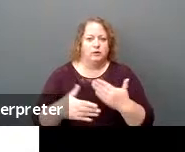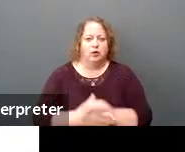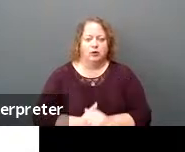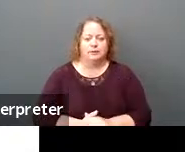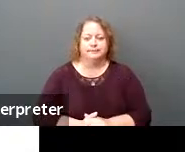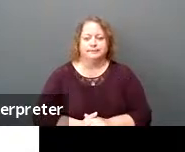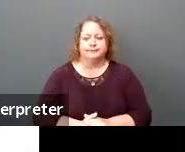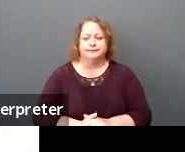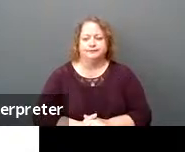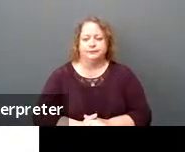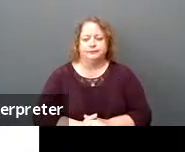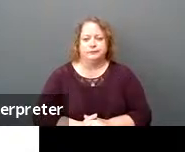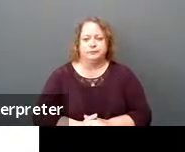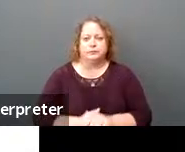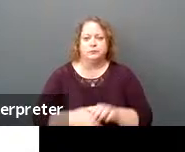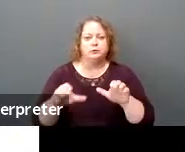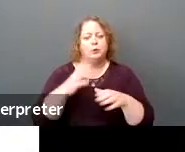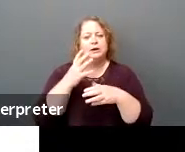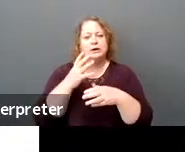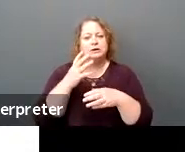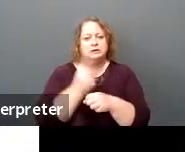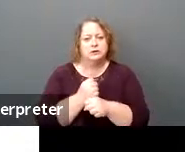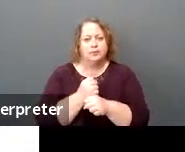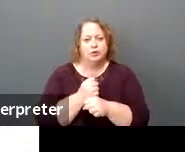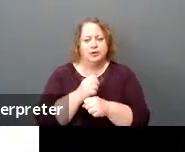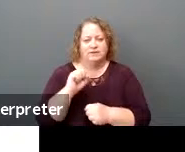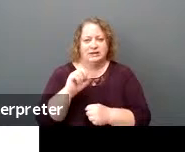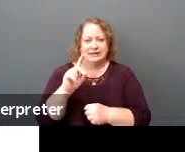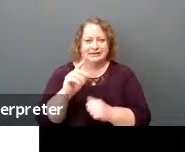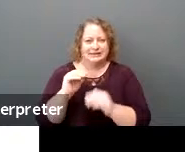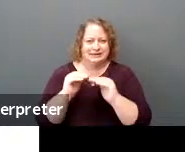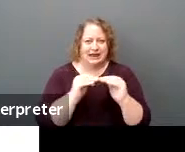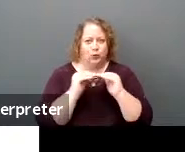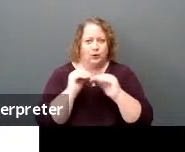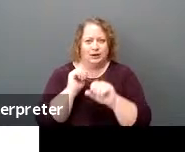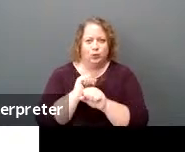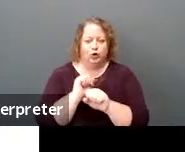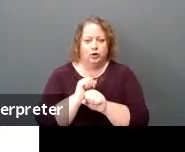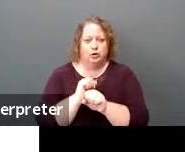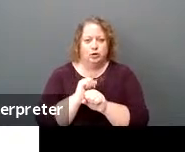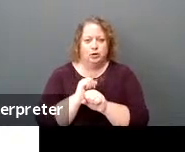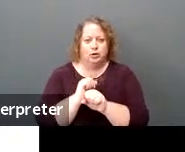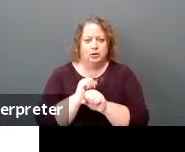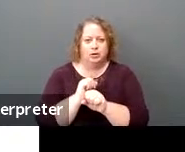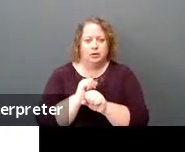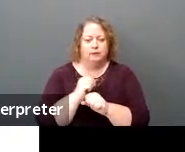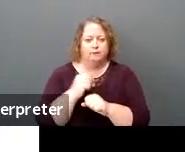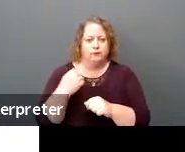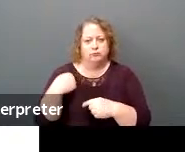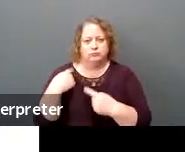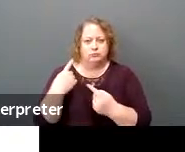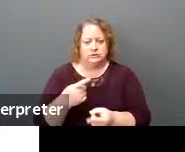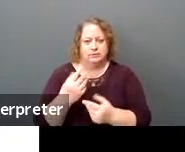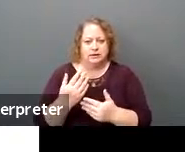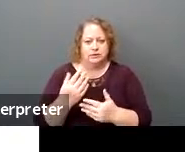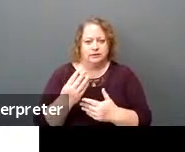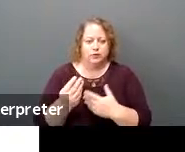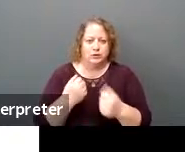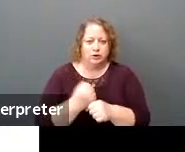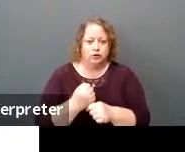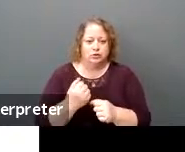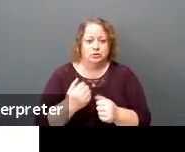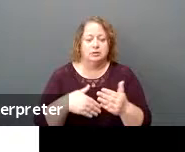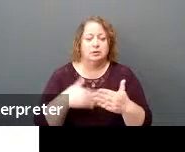along. So we did a summary of SSD's equity work over the past few years.